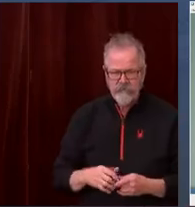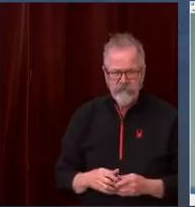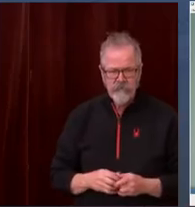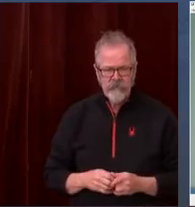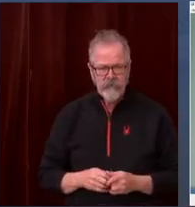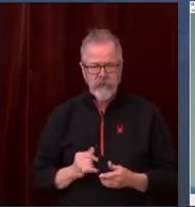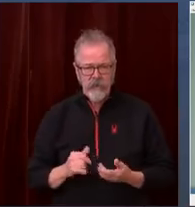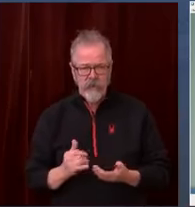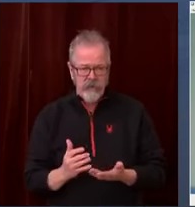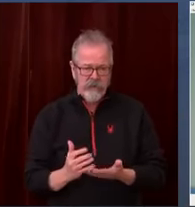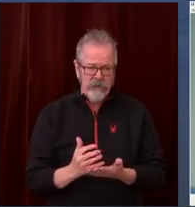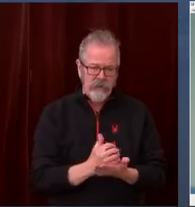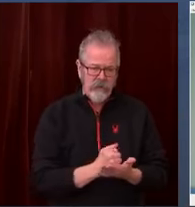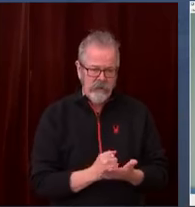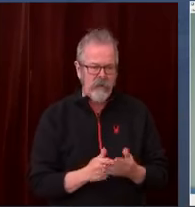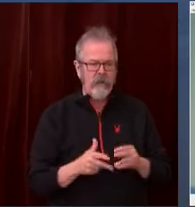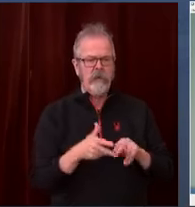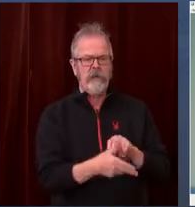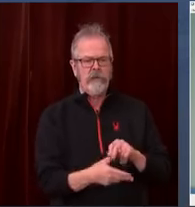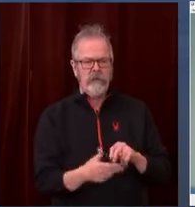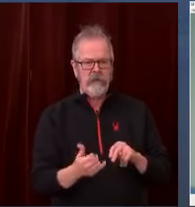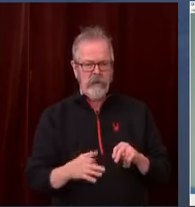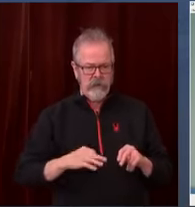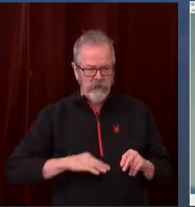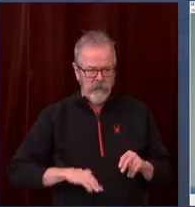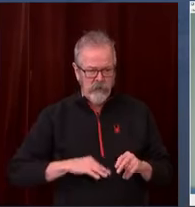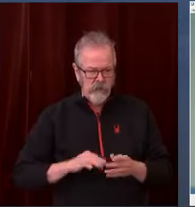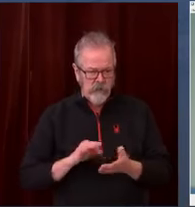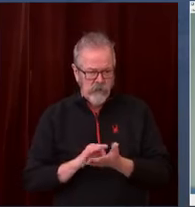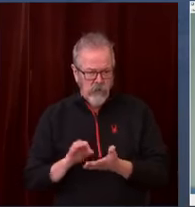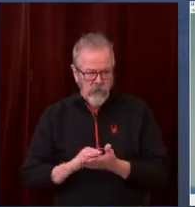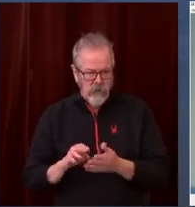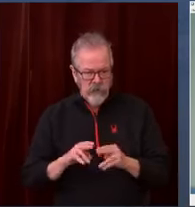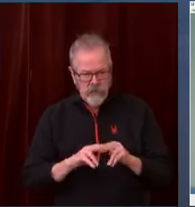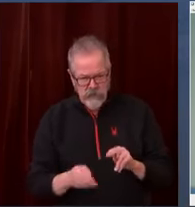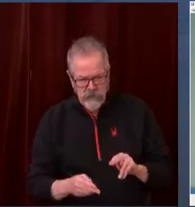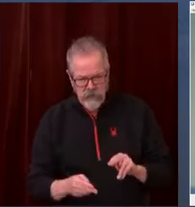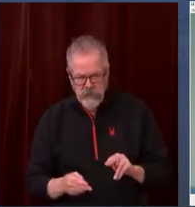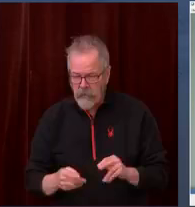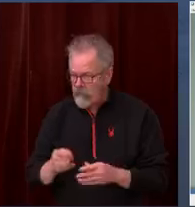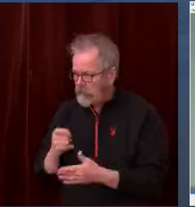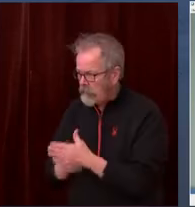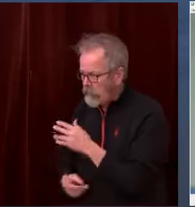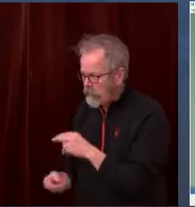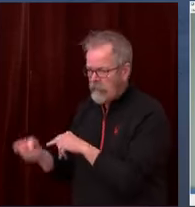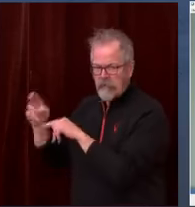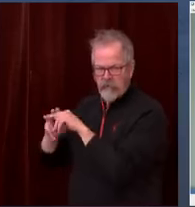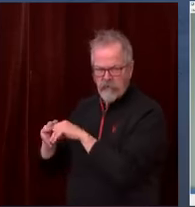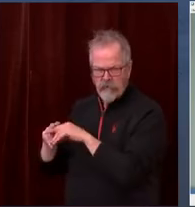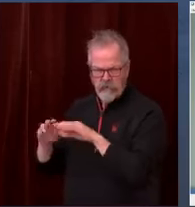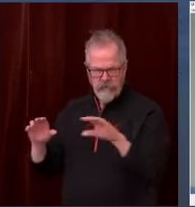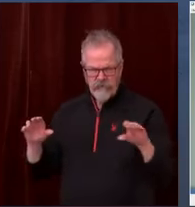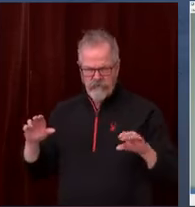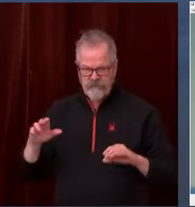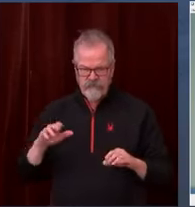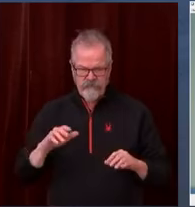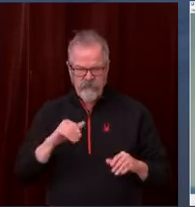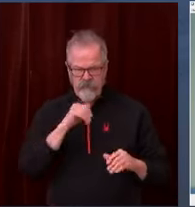a very significant role to play. One of the key areas that people are concerned about that still